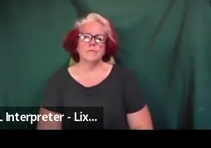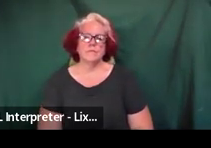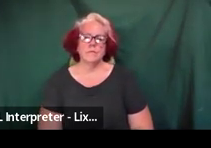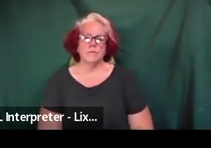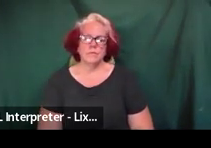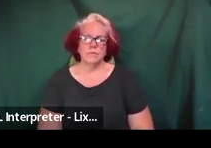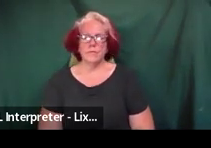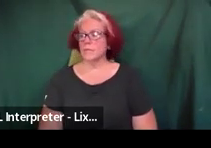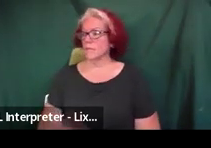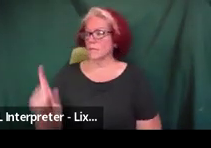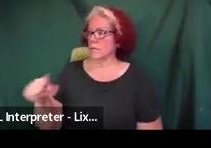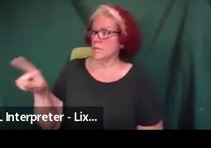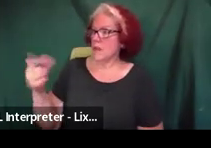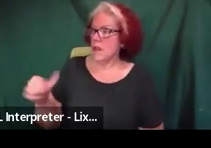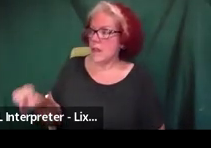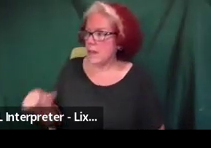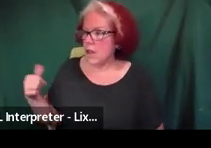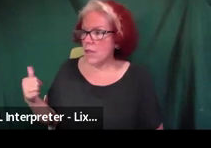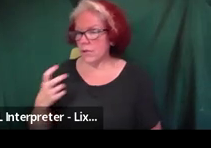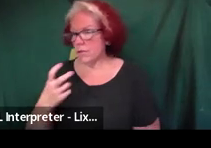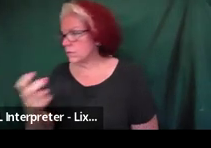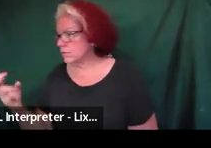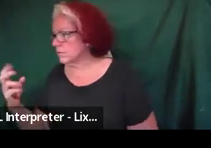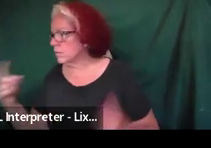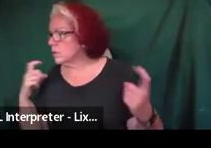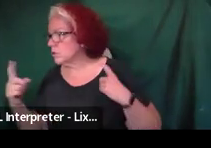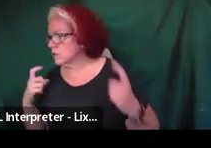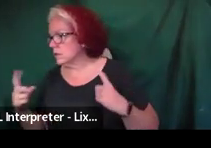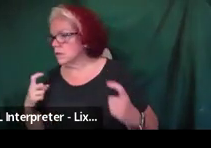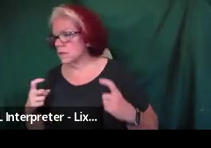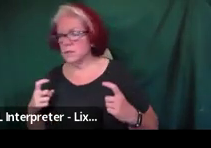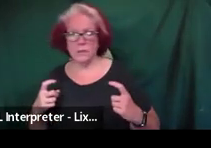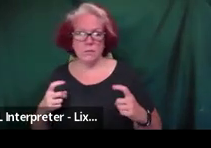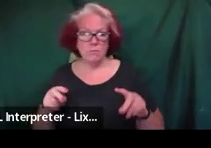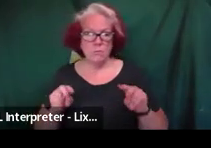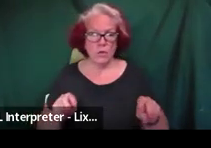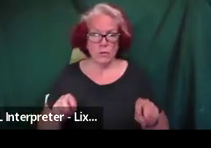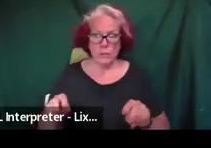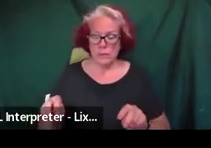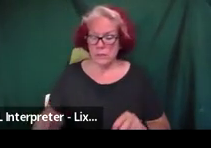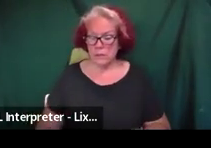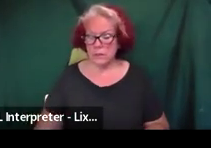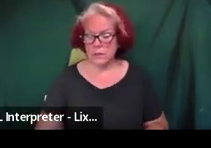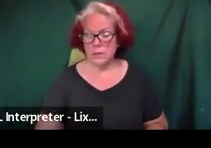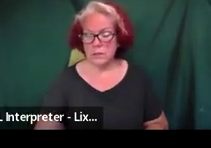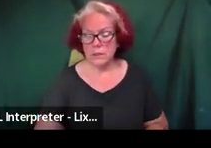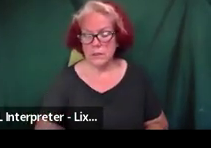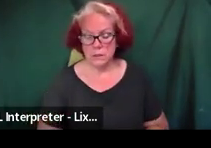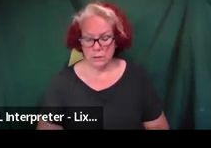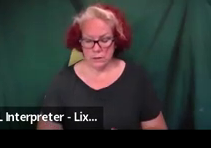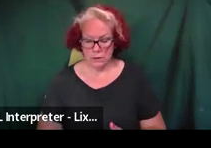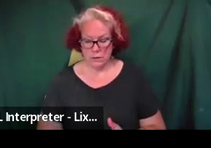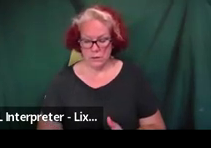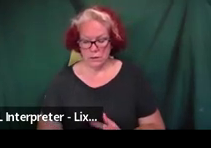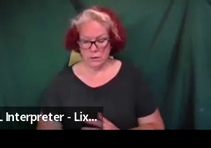Colleagues, any other questions? Monitoring. Okay, so it's